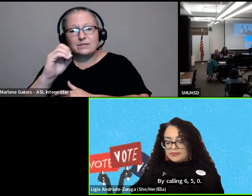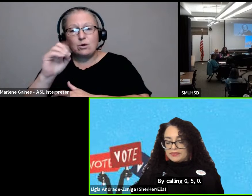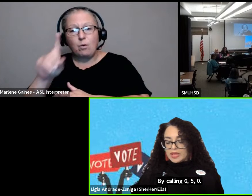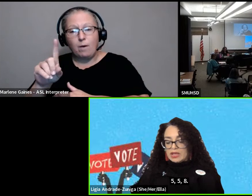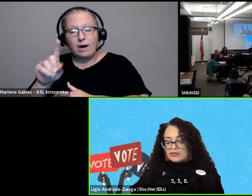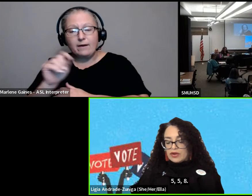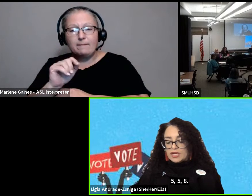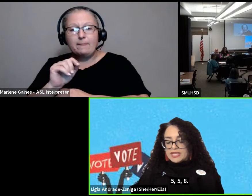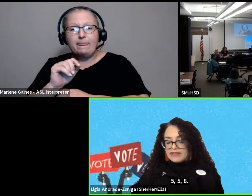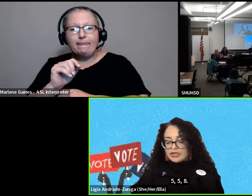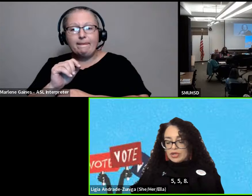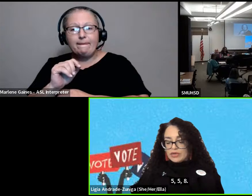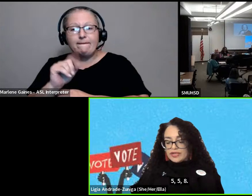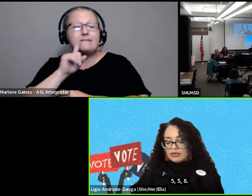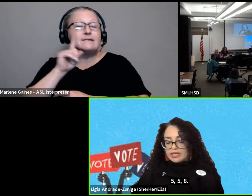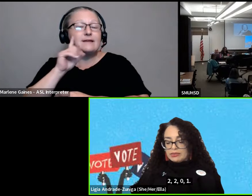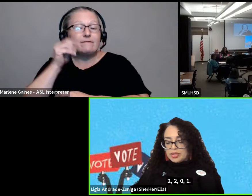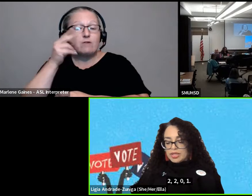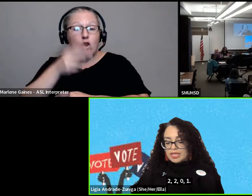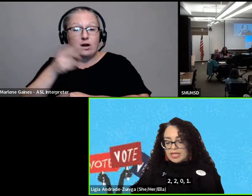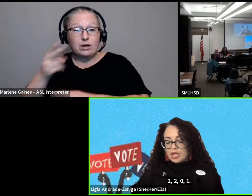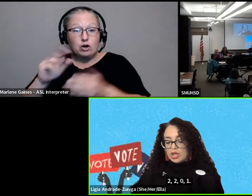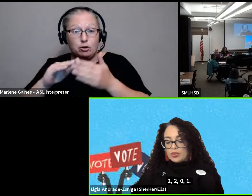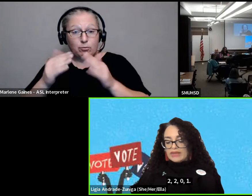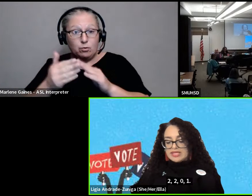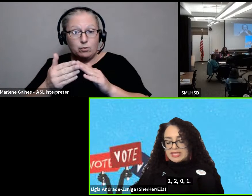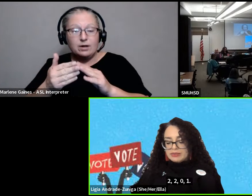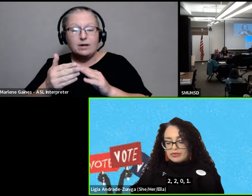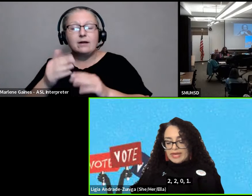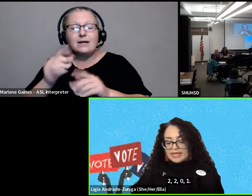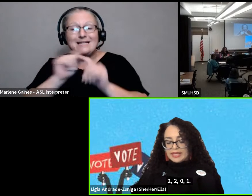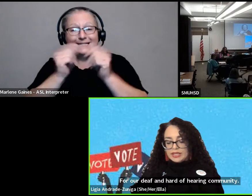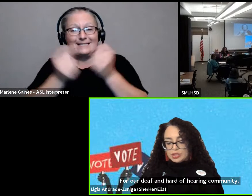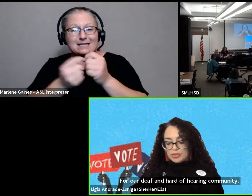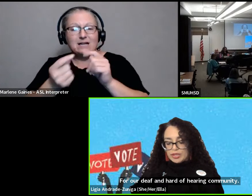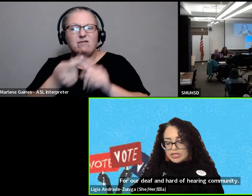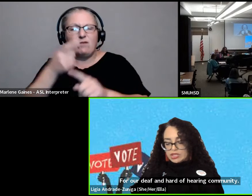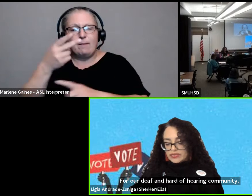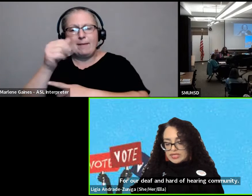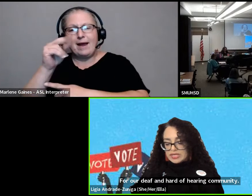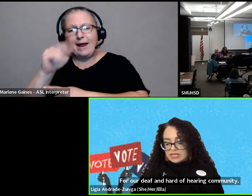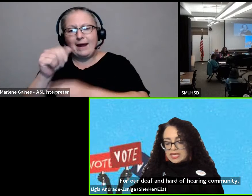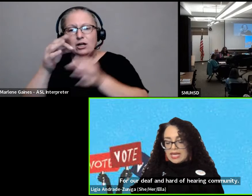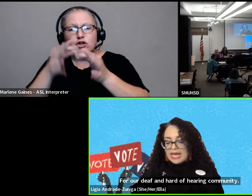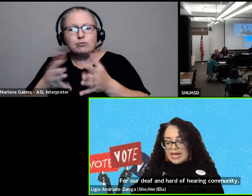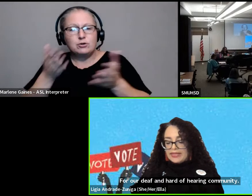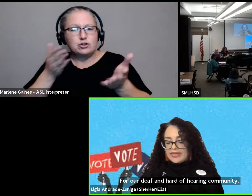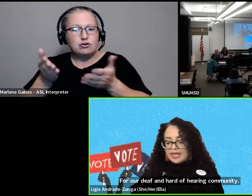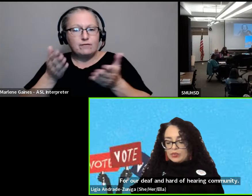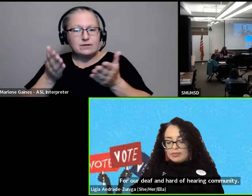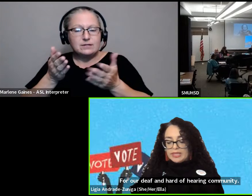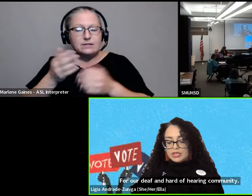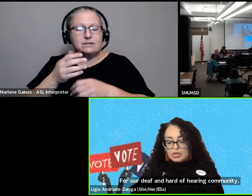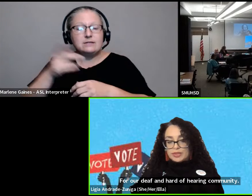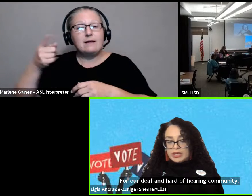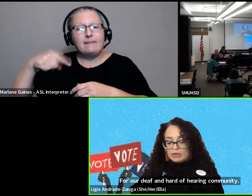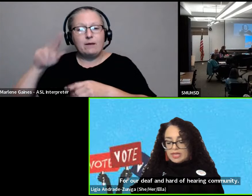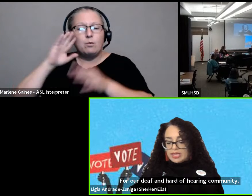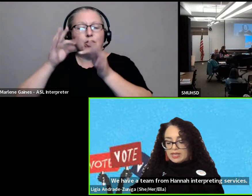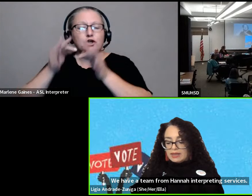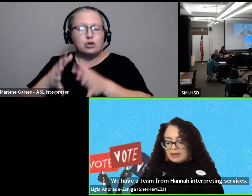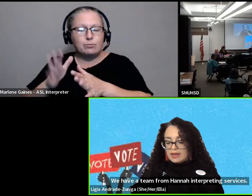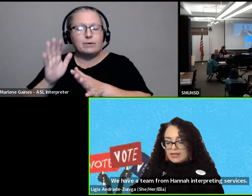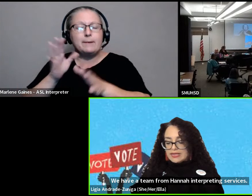650-558-2201. For our deaf and hard of hearing community, we have a team from Hannah Interpreting Services, and they will be interpreting